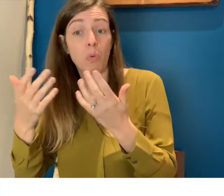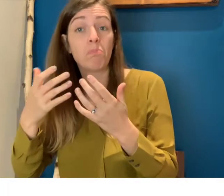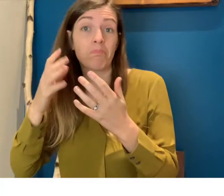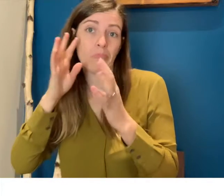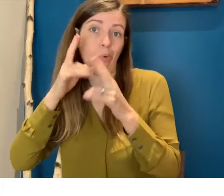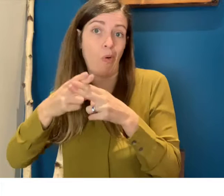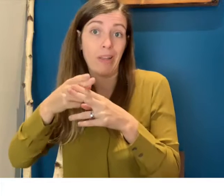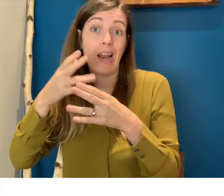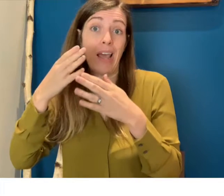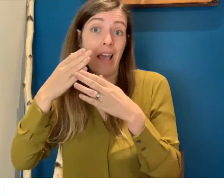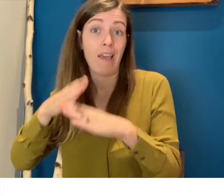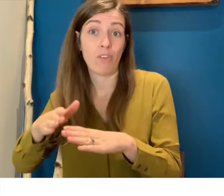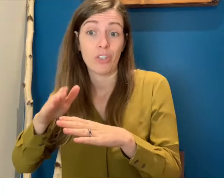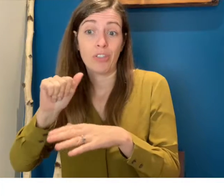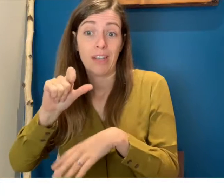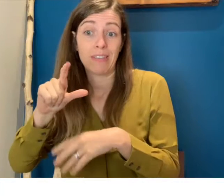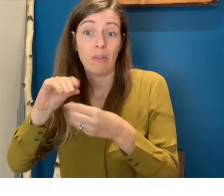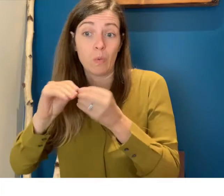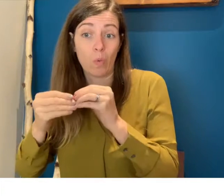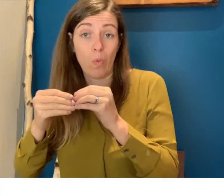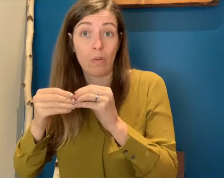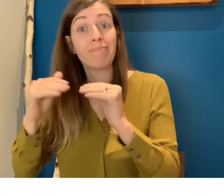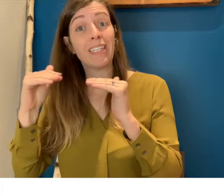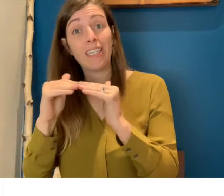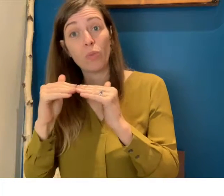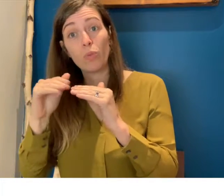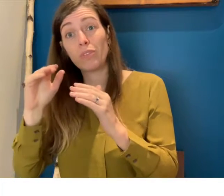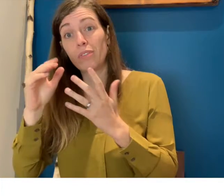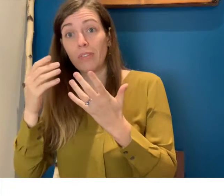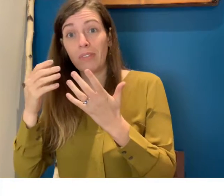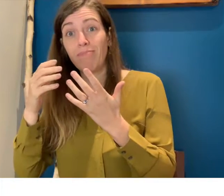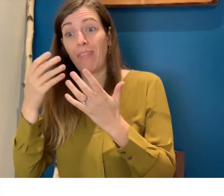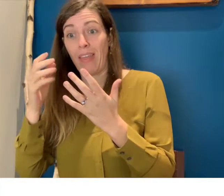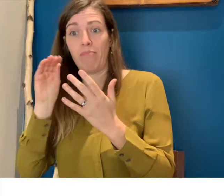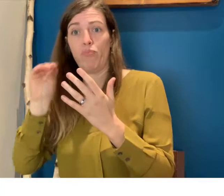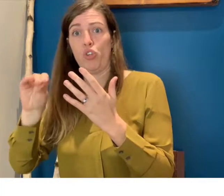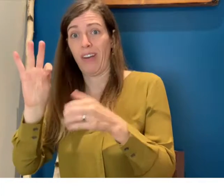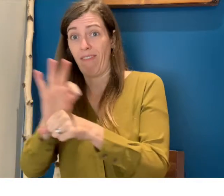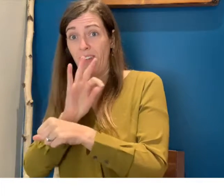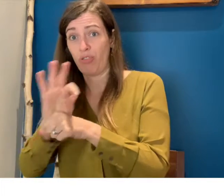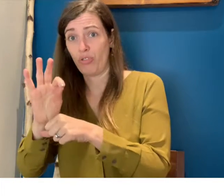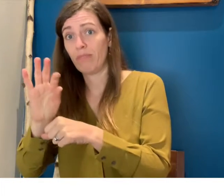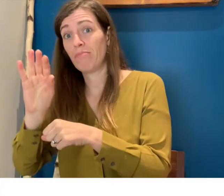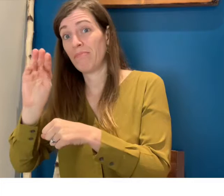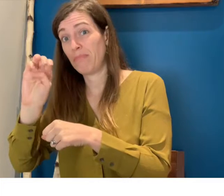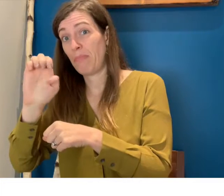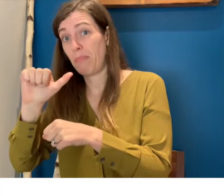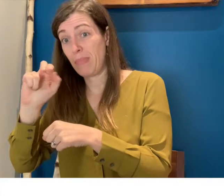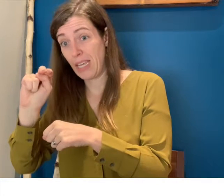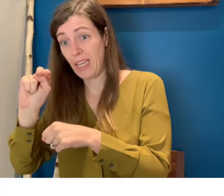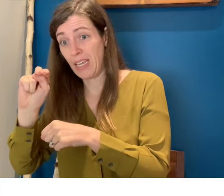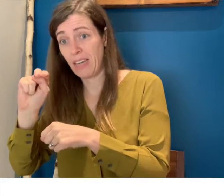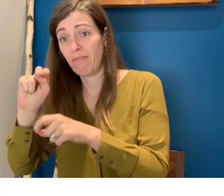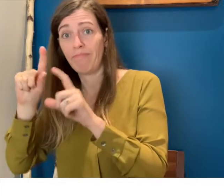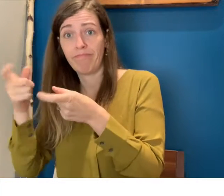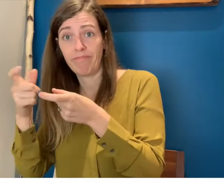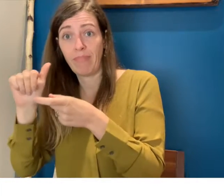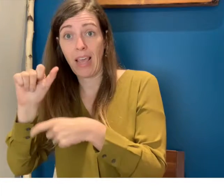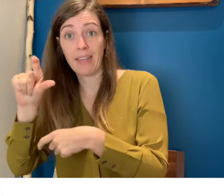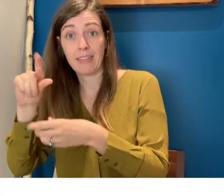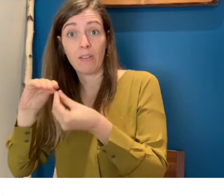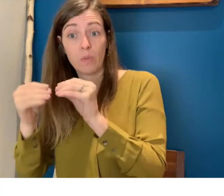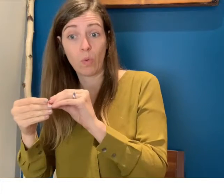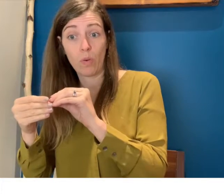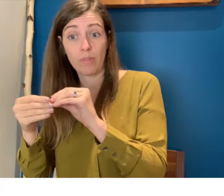summarizing the average ASL score. I could have called it anything, but that's what I'll call it here. And then I say equals, and then I'll put in a function.